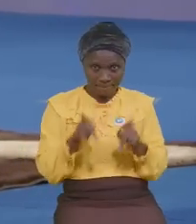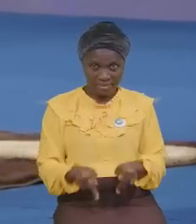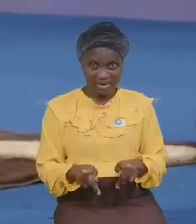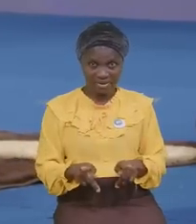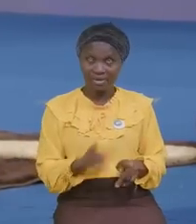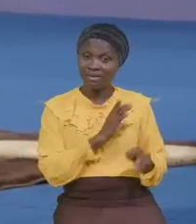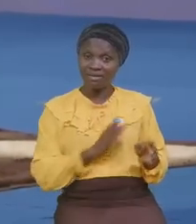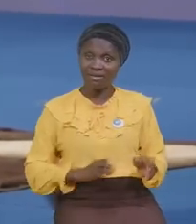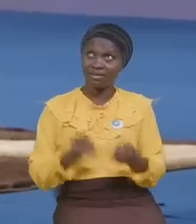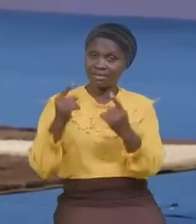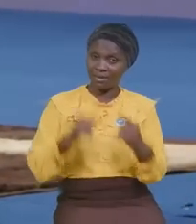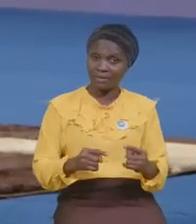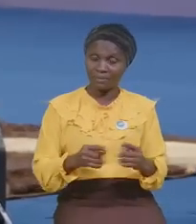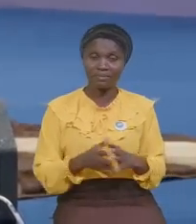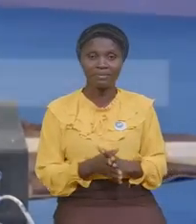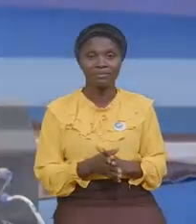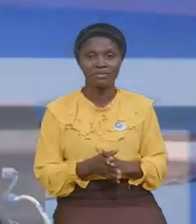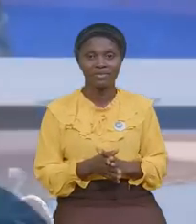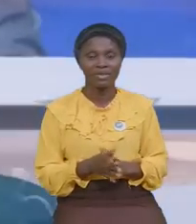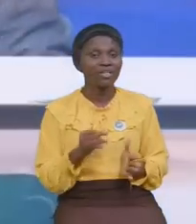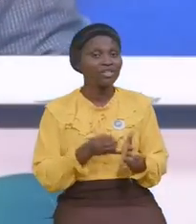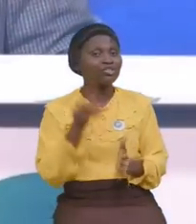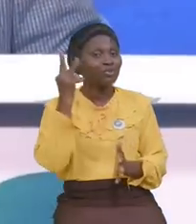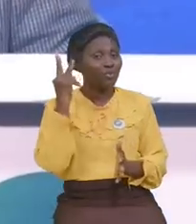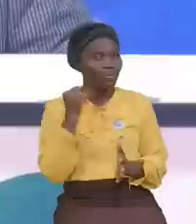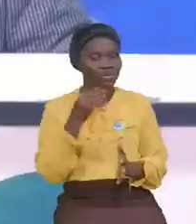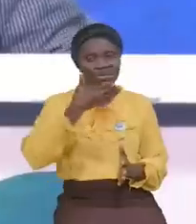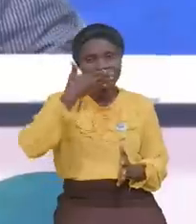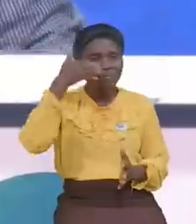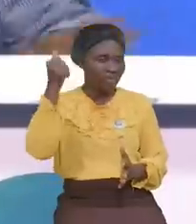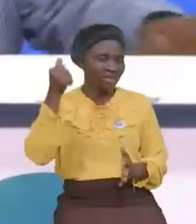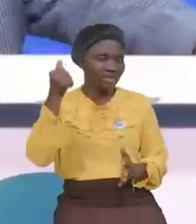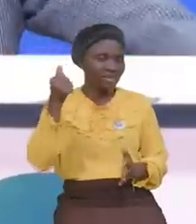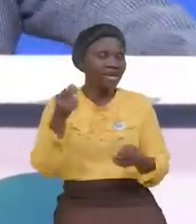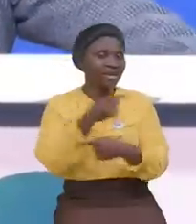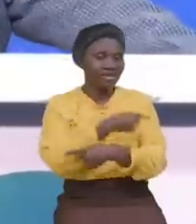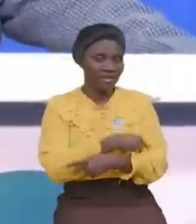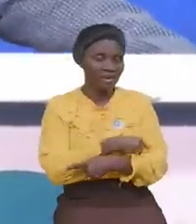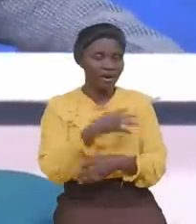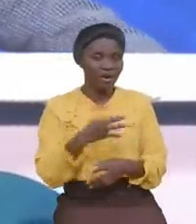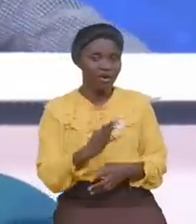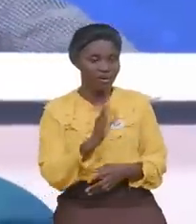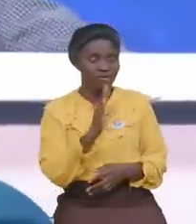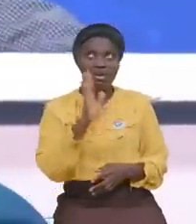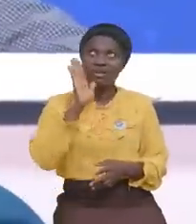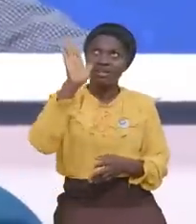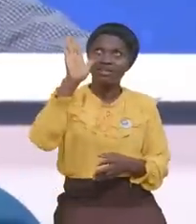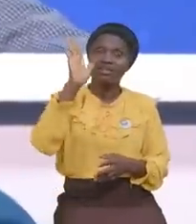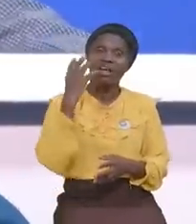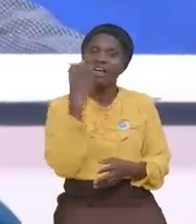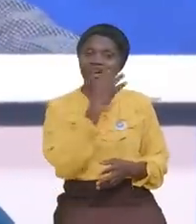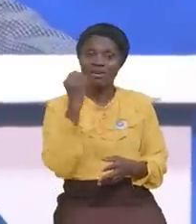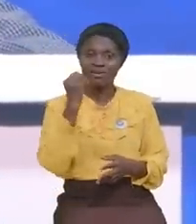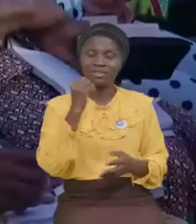came, it was the best day of his glorious visitation